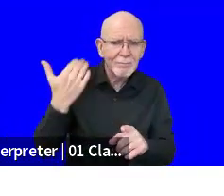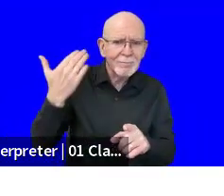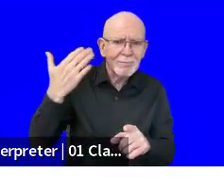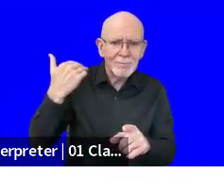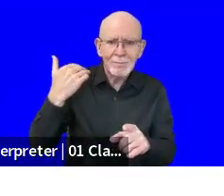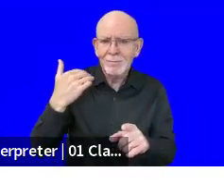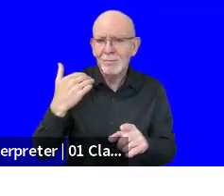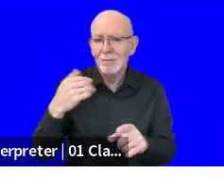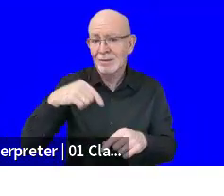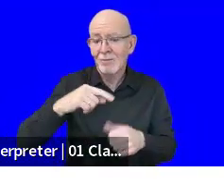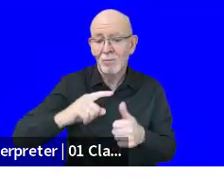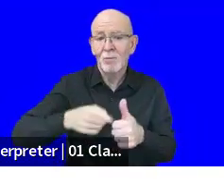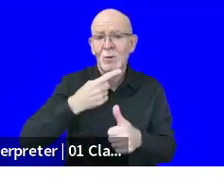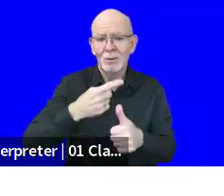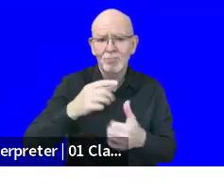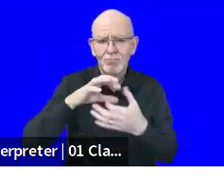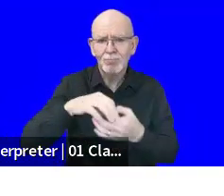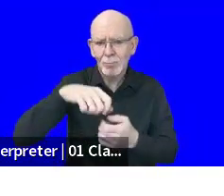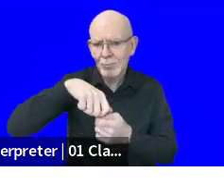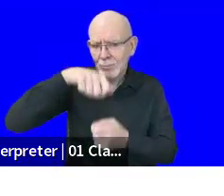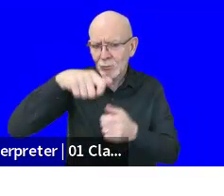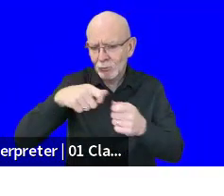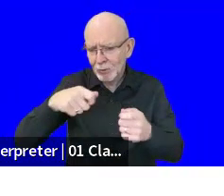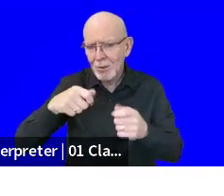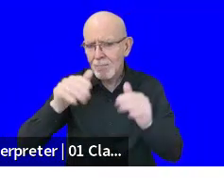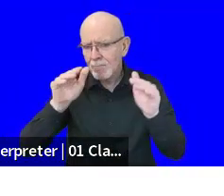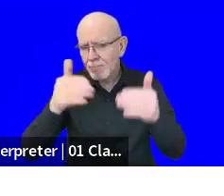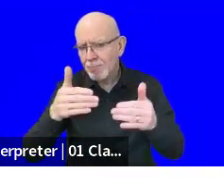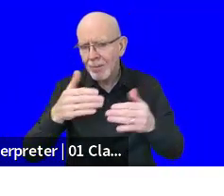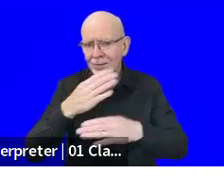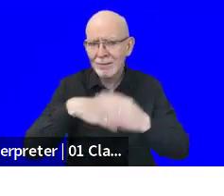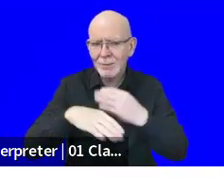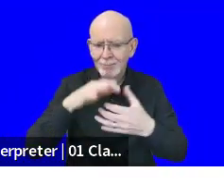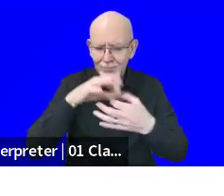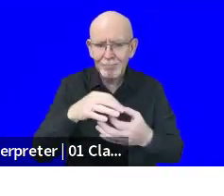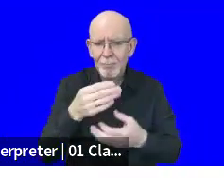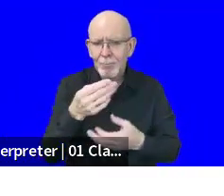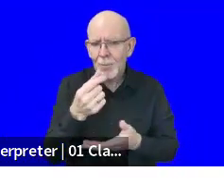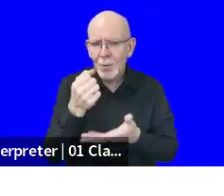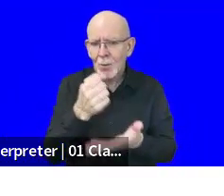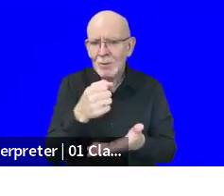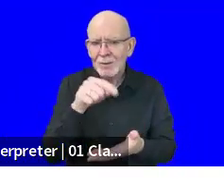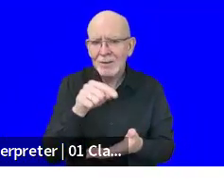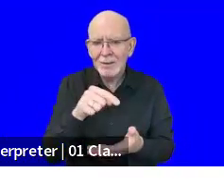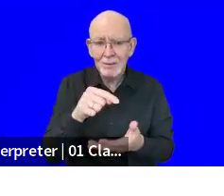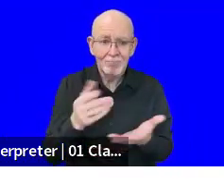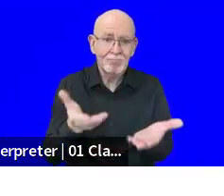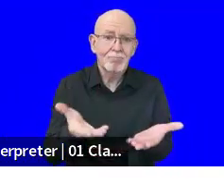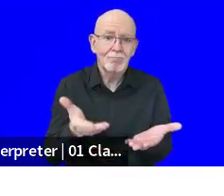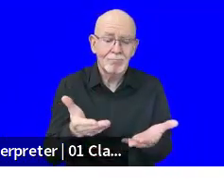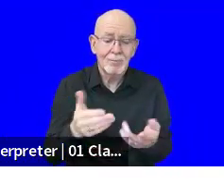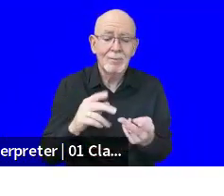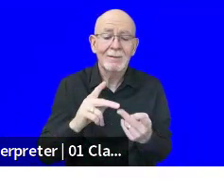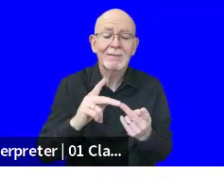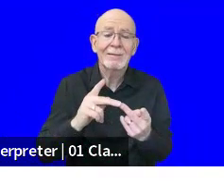costs, which is today. The second webinar, which will be on the 6th of June, will be on inclusive care and support